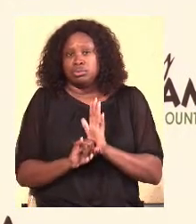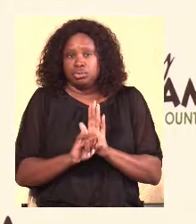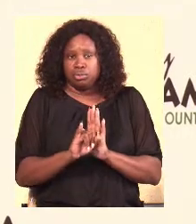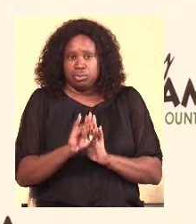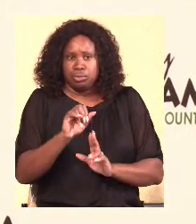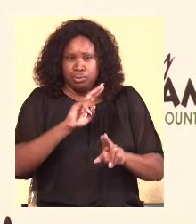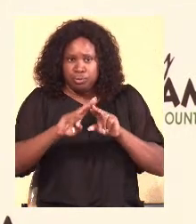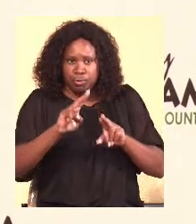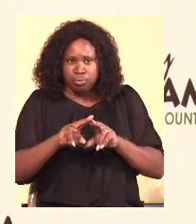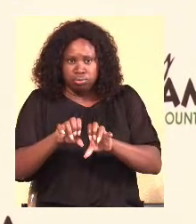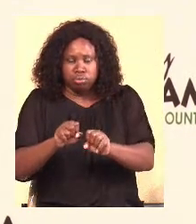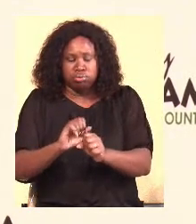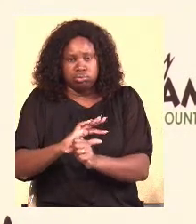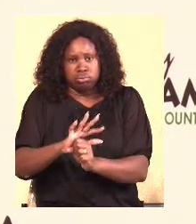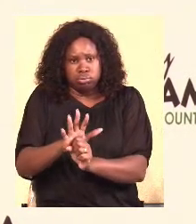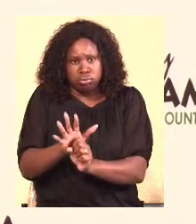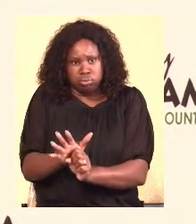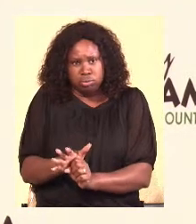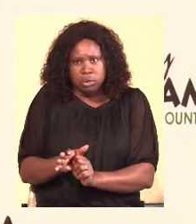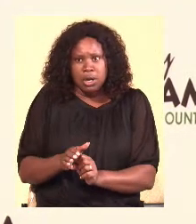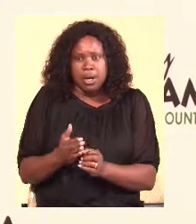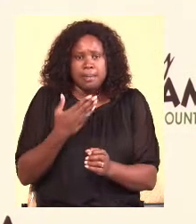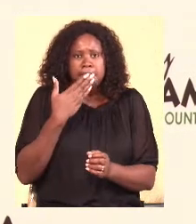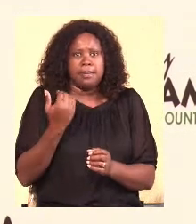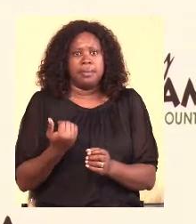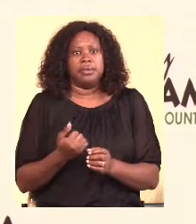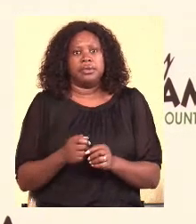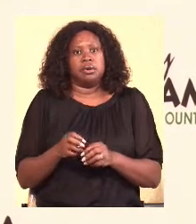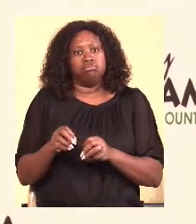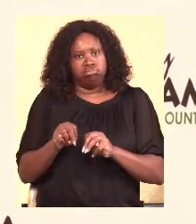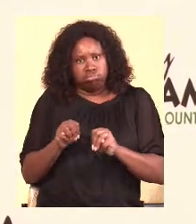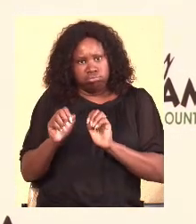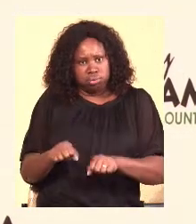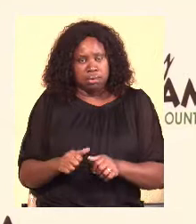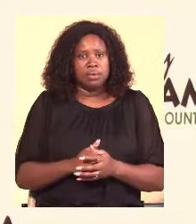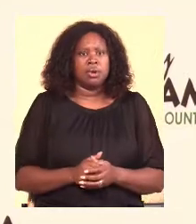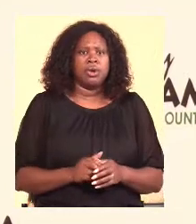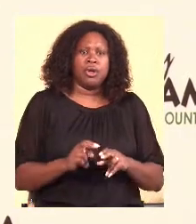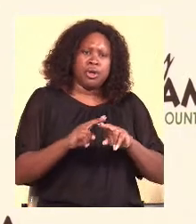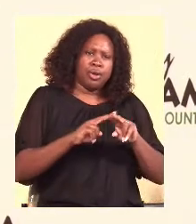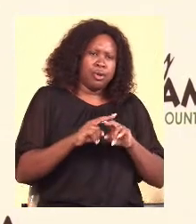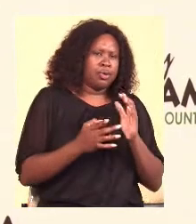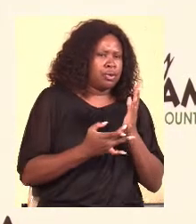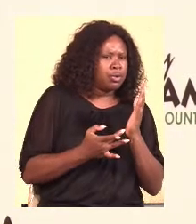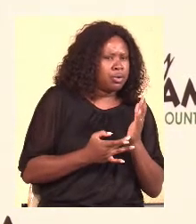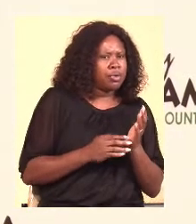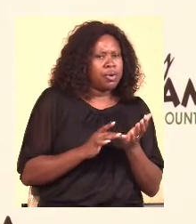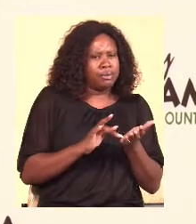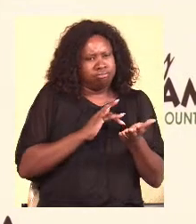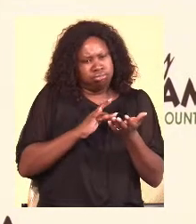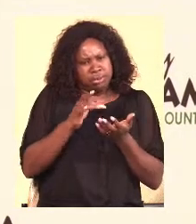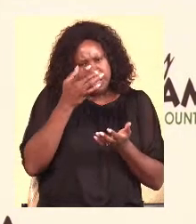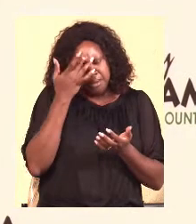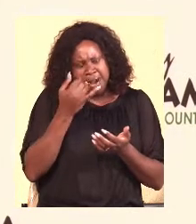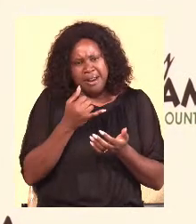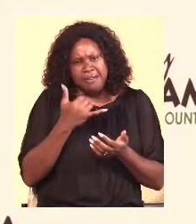fast-track COVID-19 tracing and better case management. The use of technology or smartphones to track primary